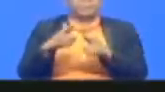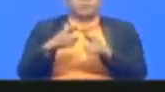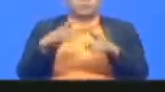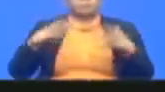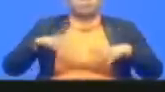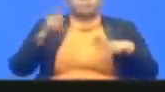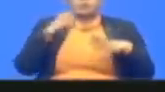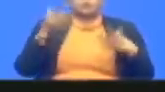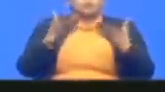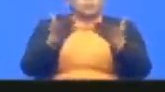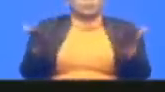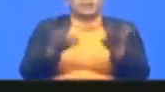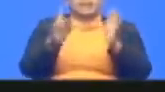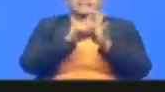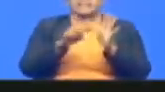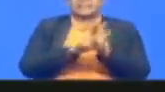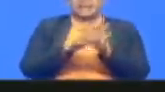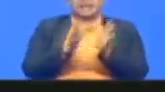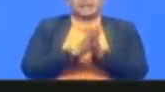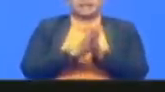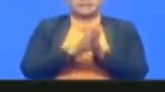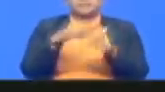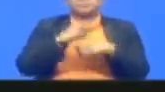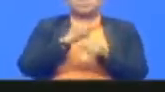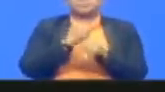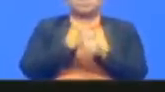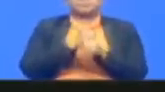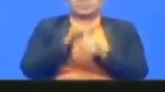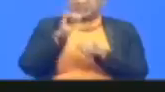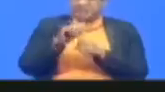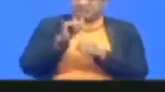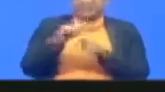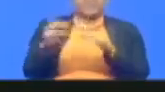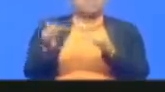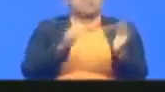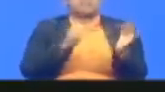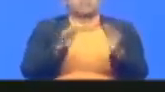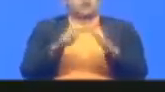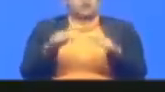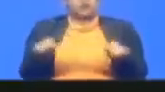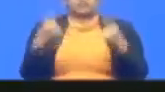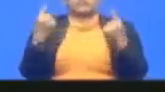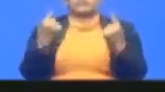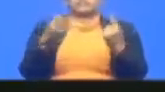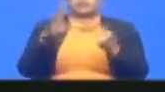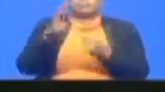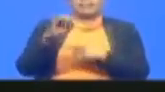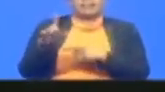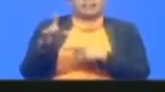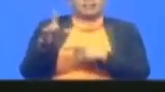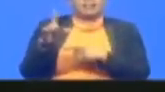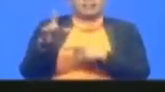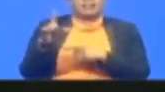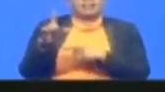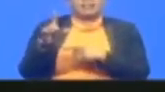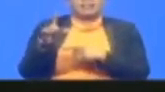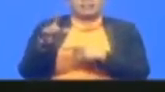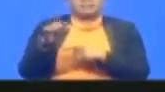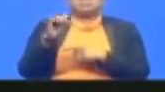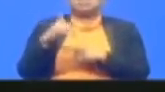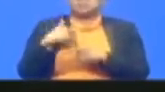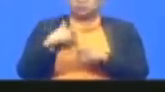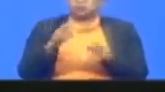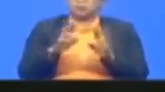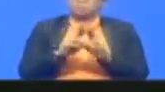the legislature and forced a delay in a debate over a controversial extradition bill. What was a relatively peaceful